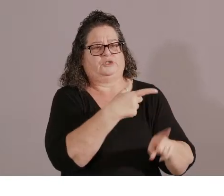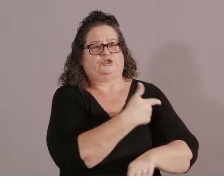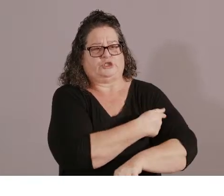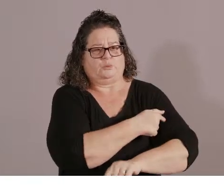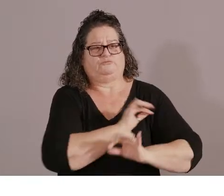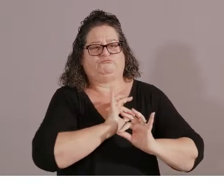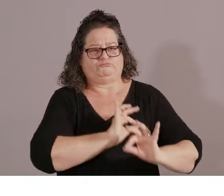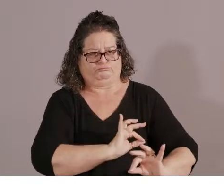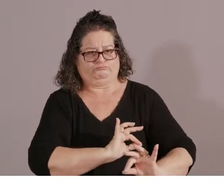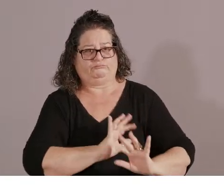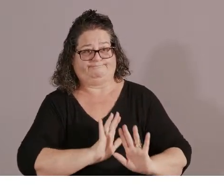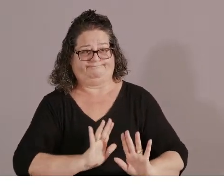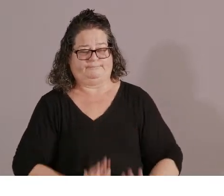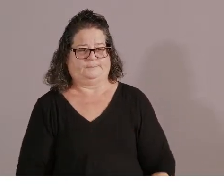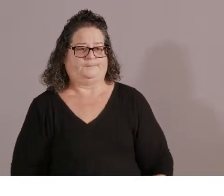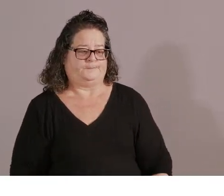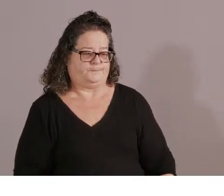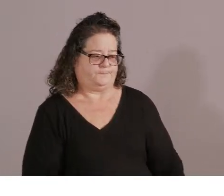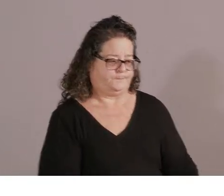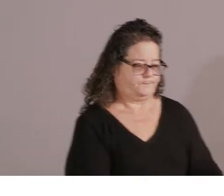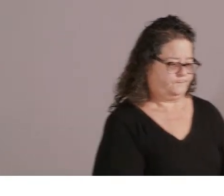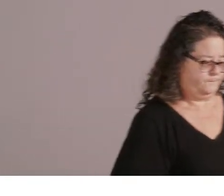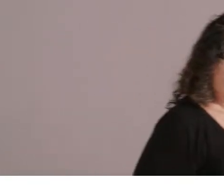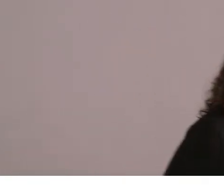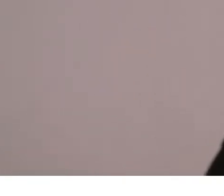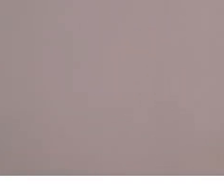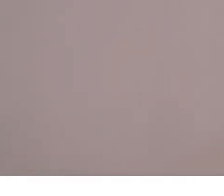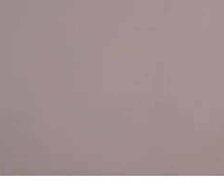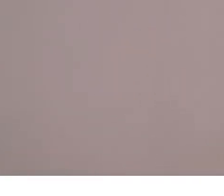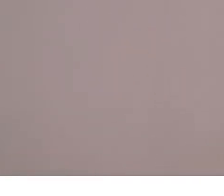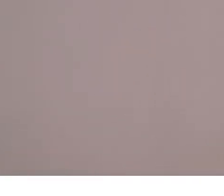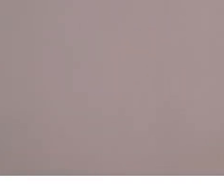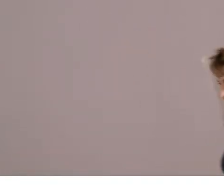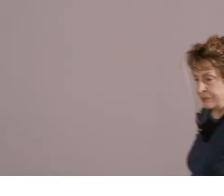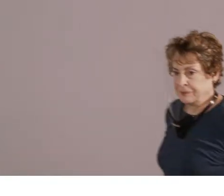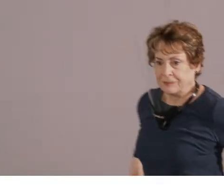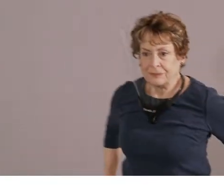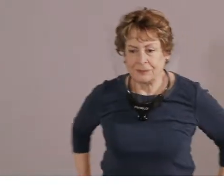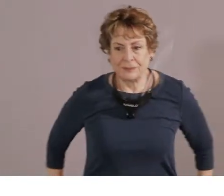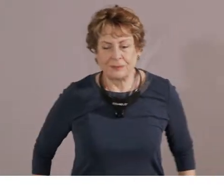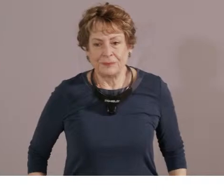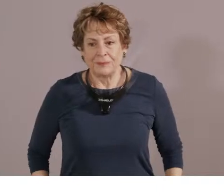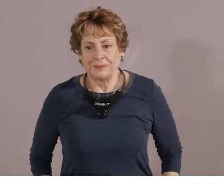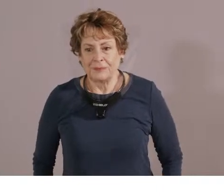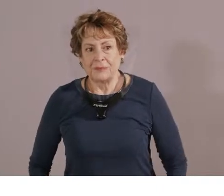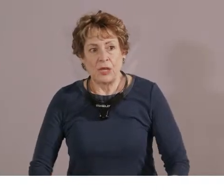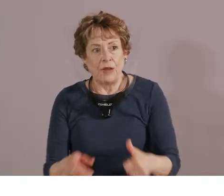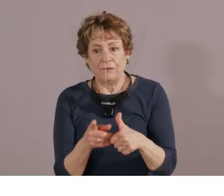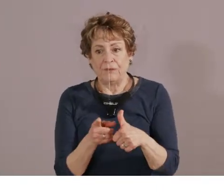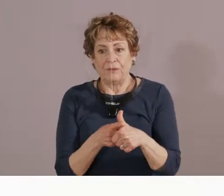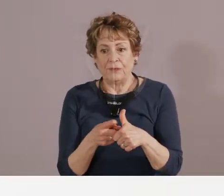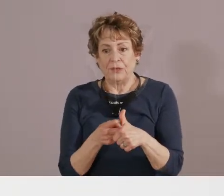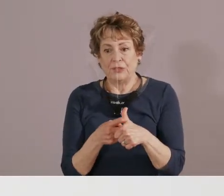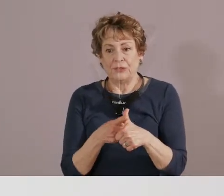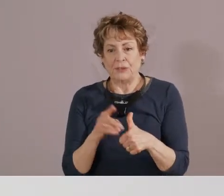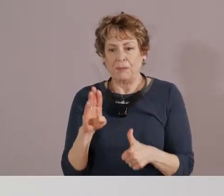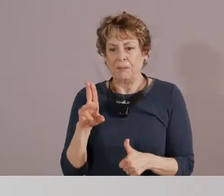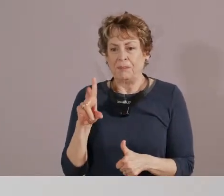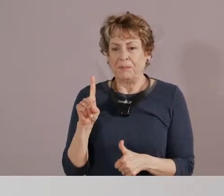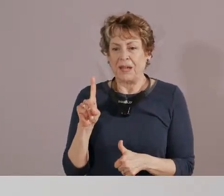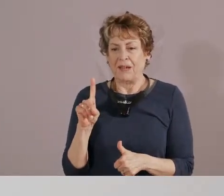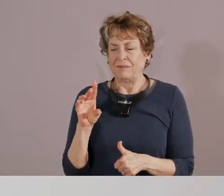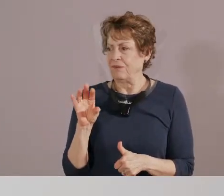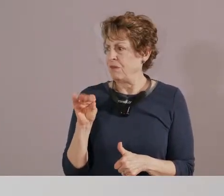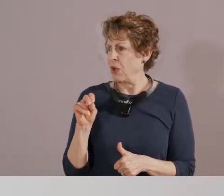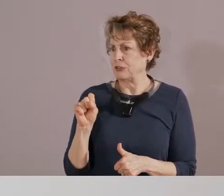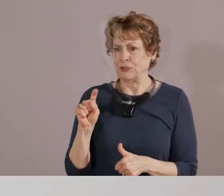All right, and with that, I will turn it over for any questions. Okay, first up is Bud Foster, and a reminder that we have a hard stop at 2